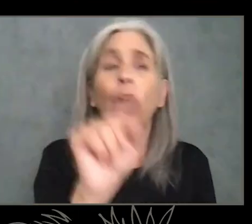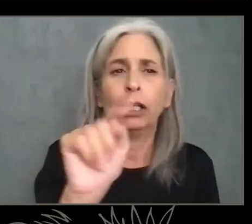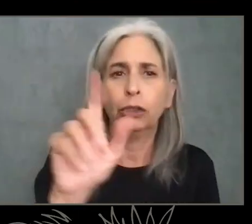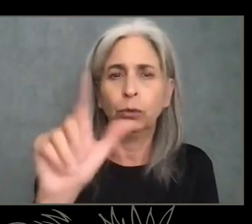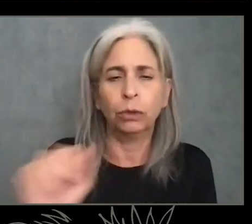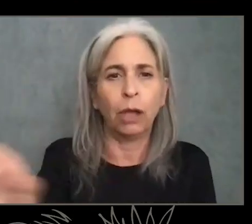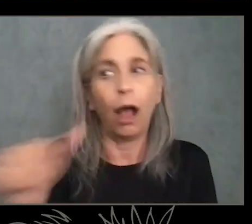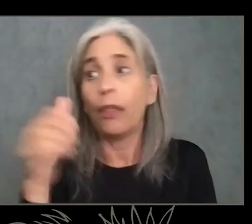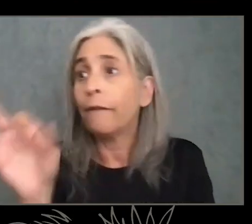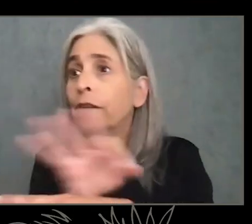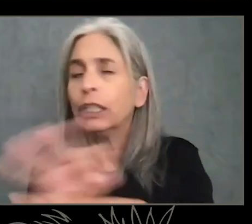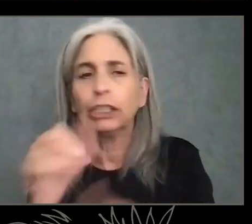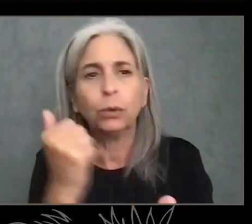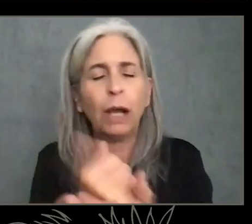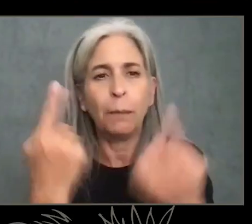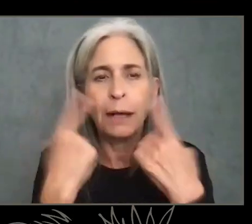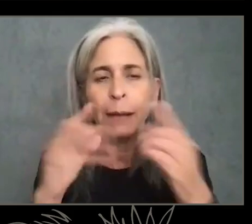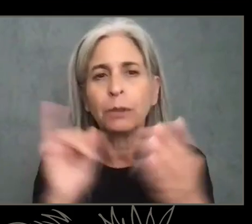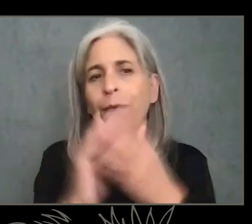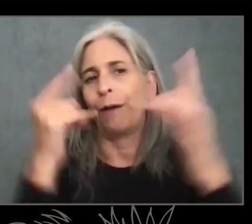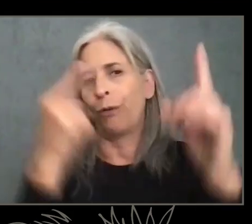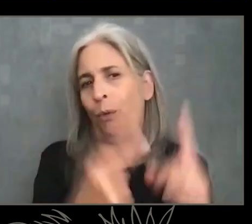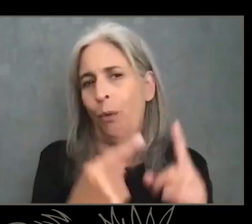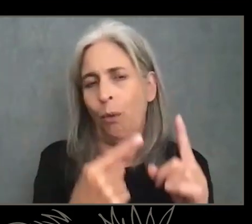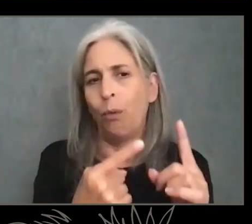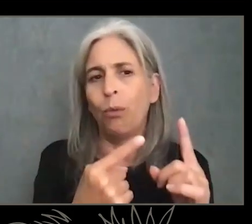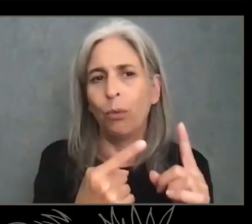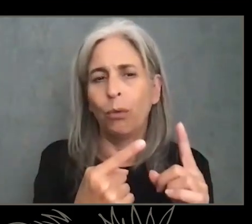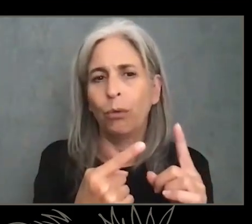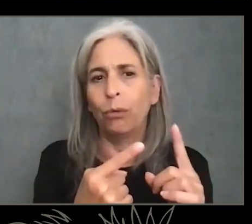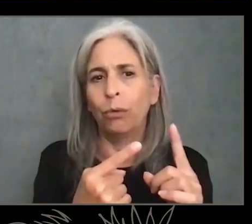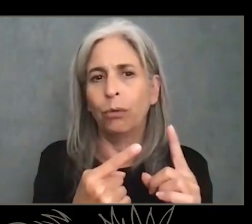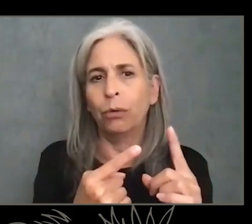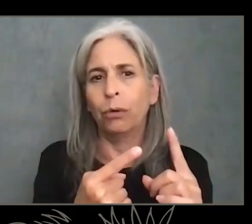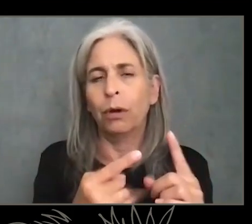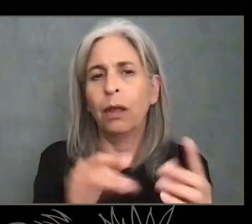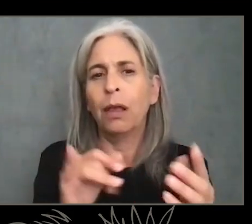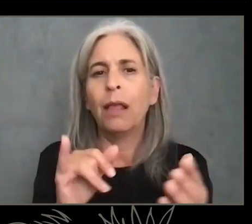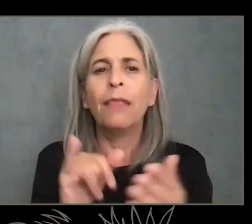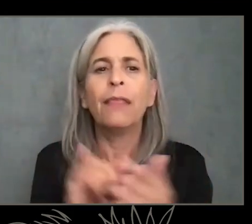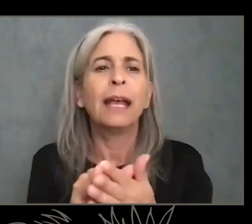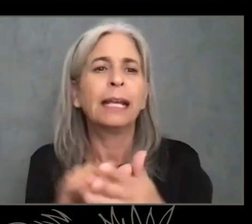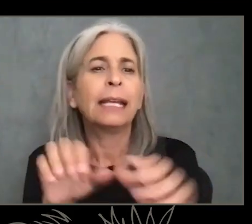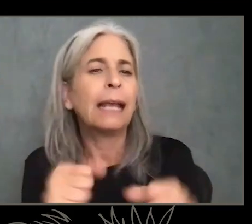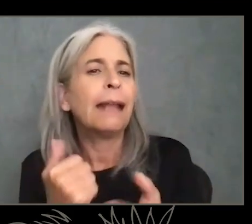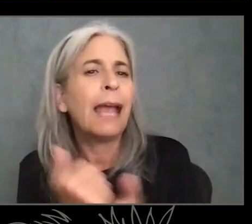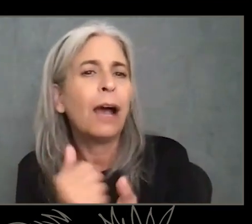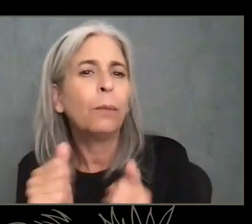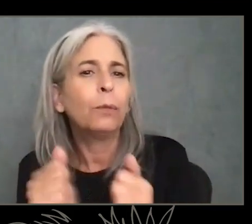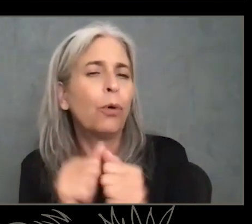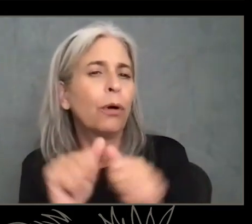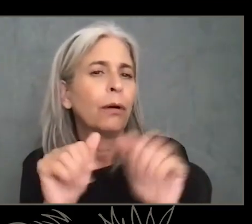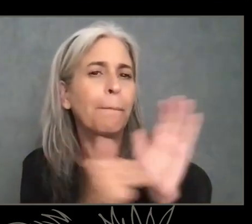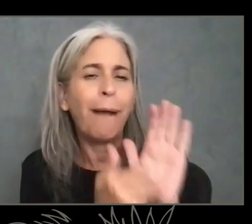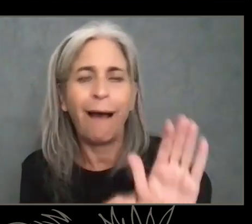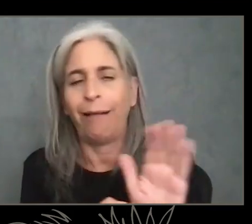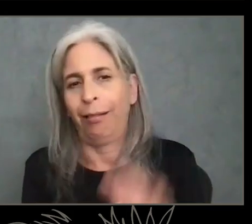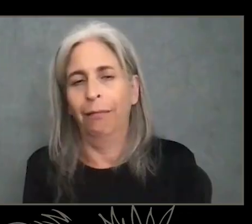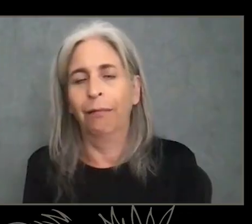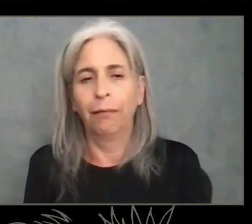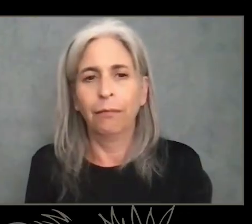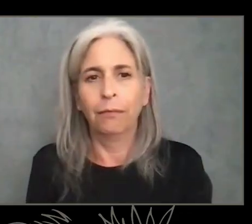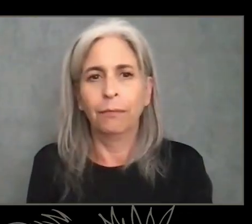that helps accomplish that goal. That's basically the agentic behavior and what could help on your models.